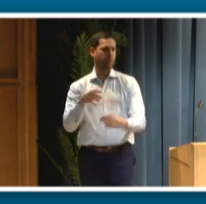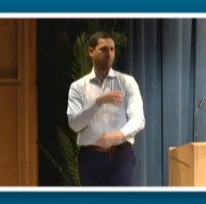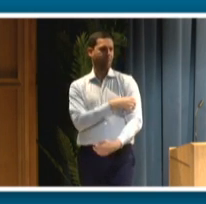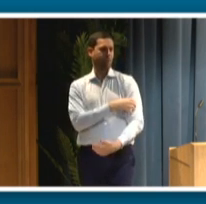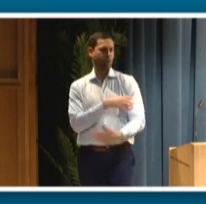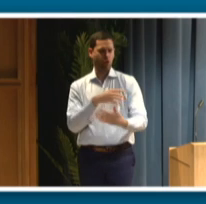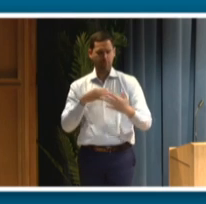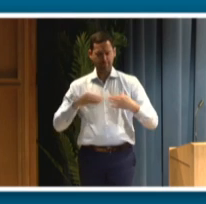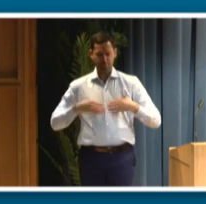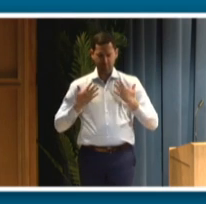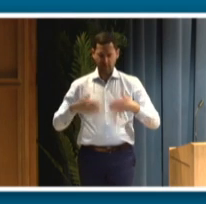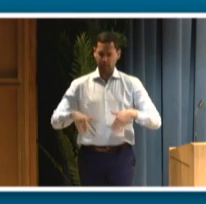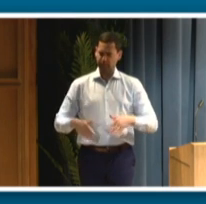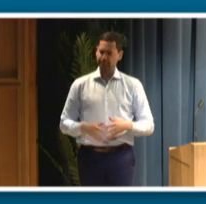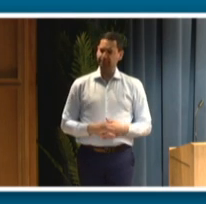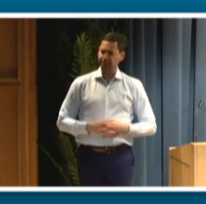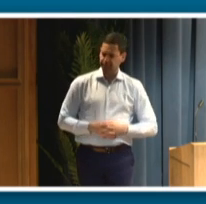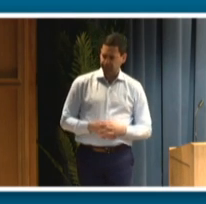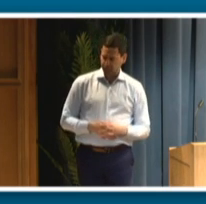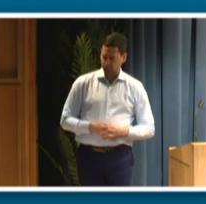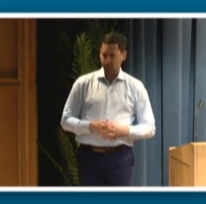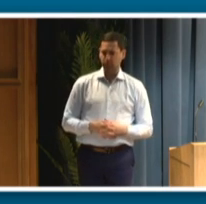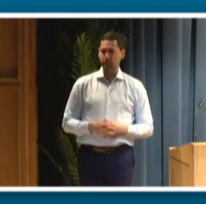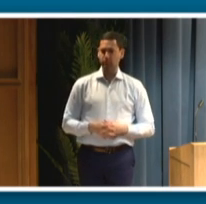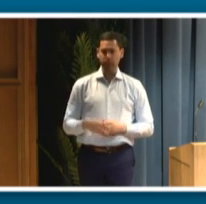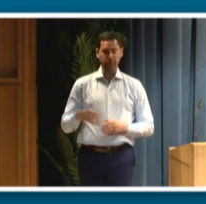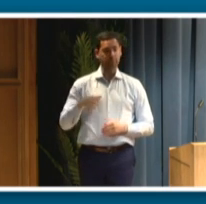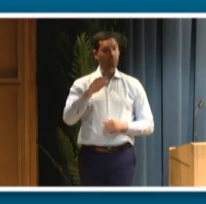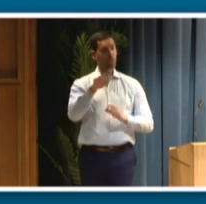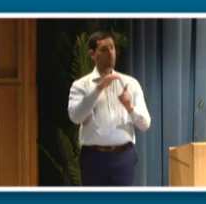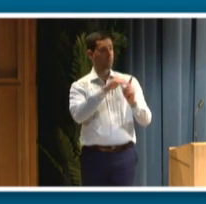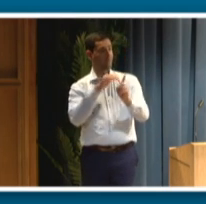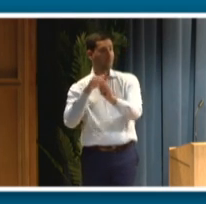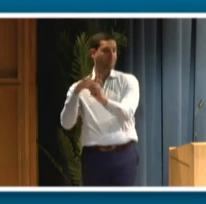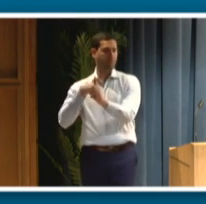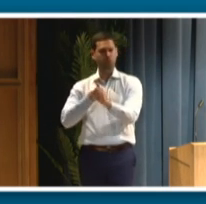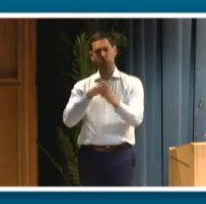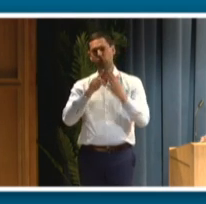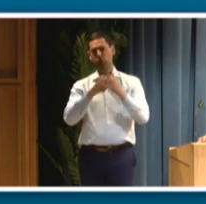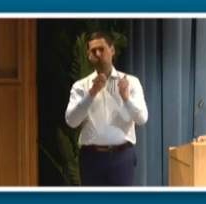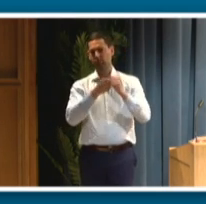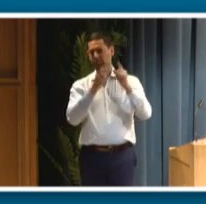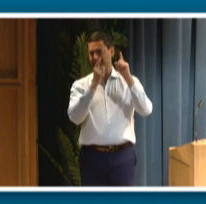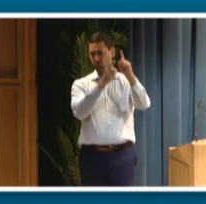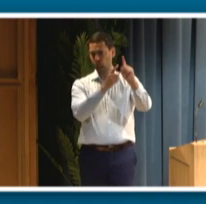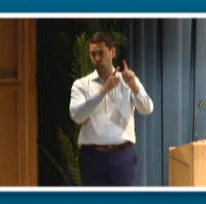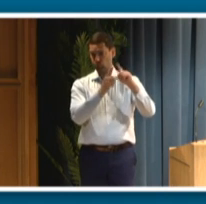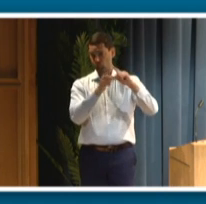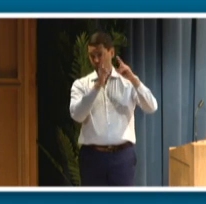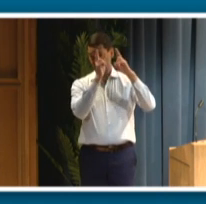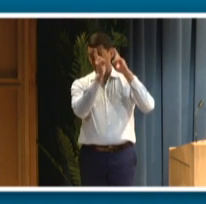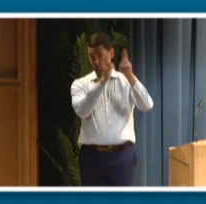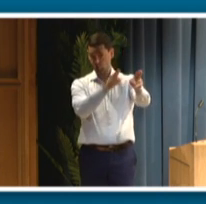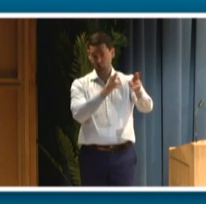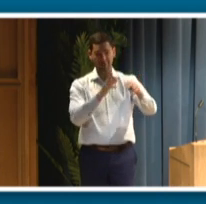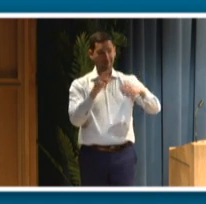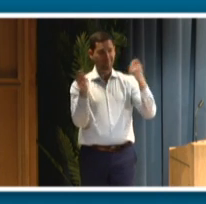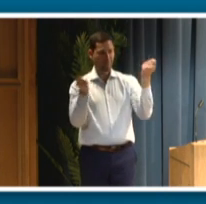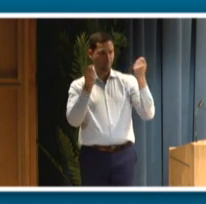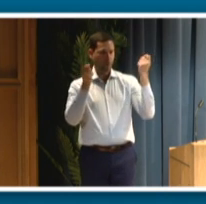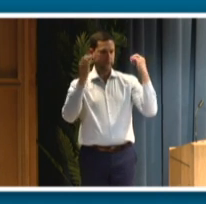to remind us that we started off with the objective of honoring first and foremost and celebrating teacher